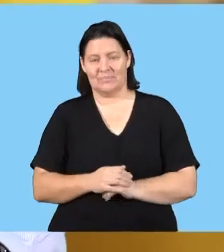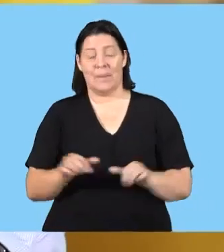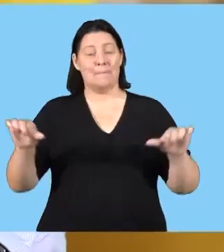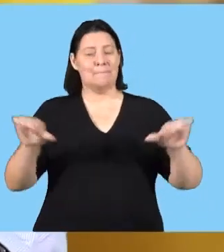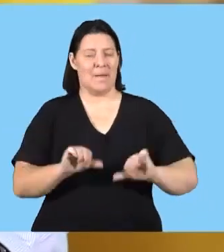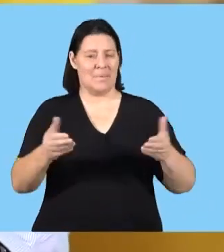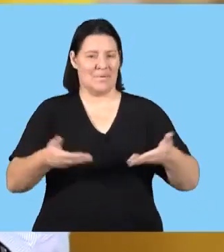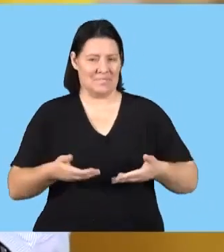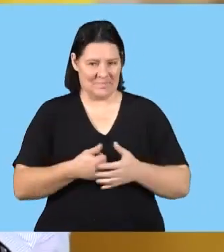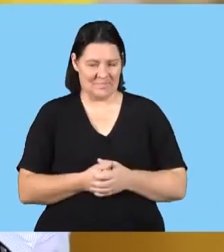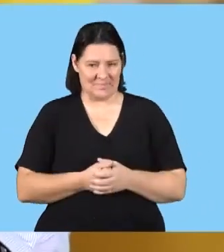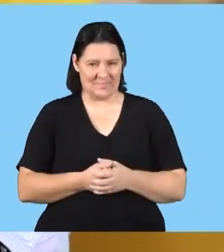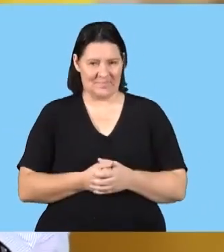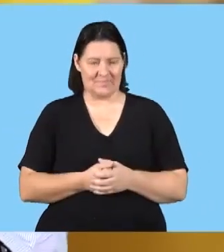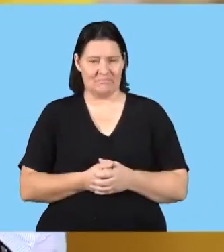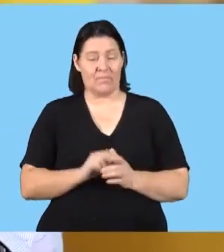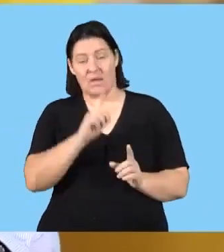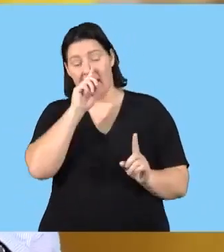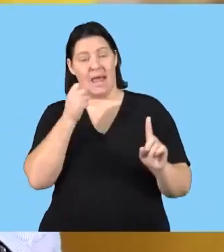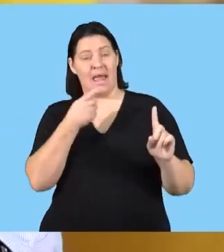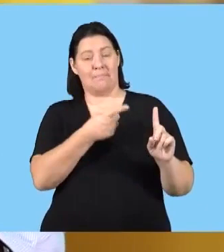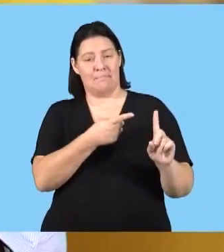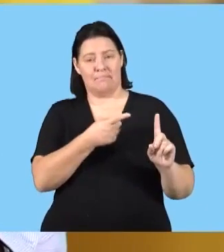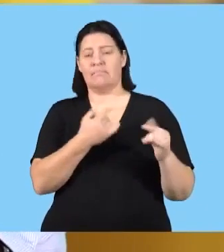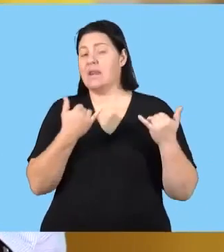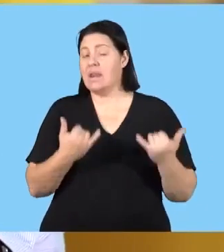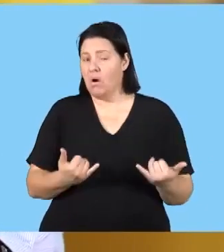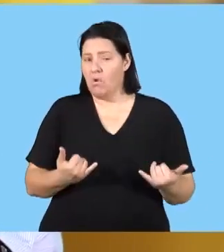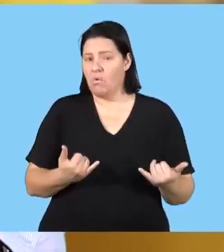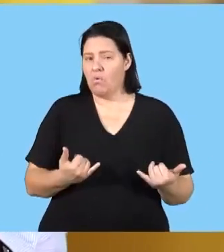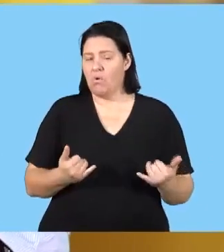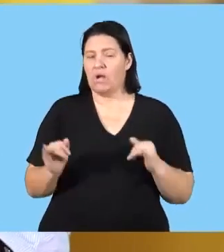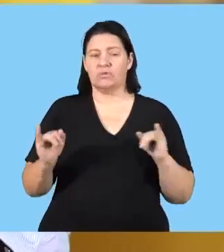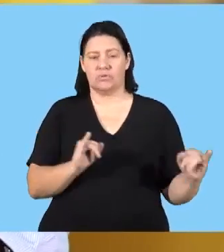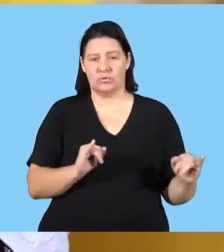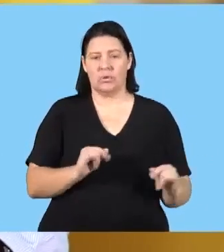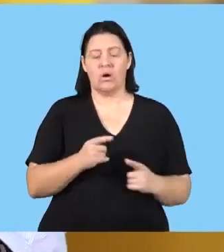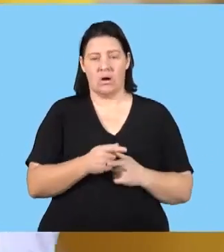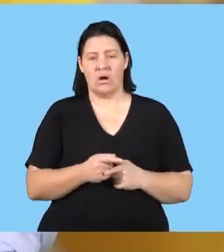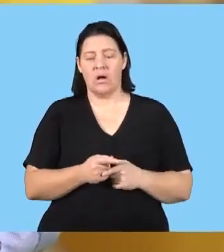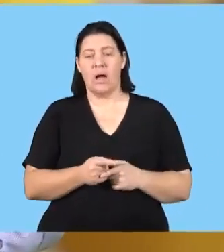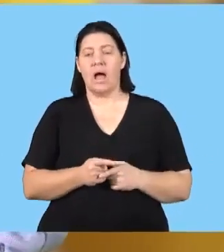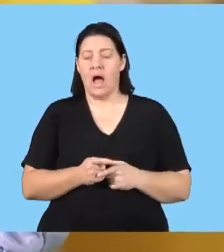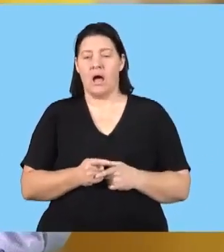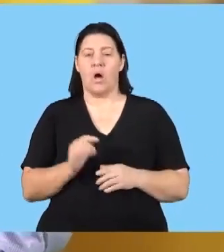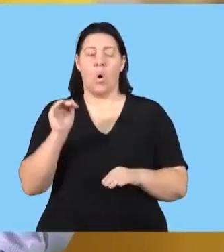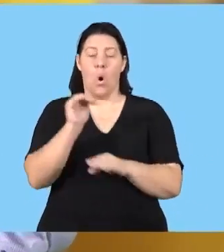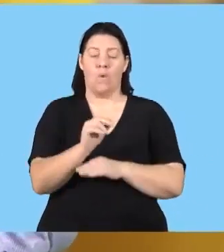Welcome back, dear learners. I am now going to introduce you to interest on overdue debtors